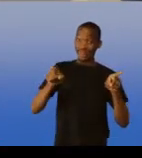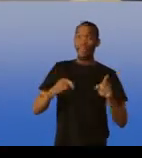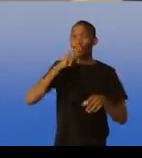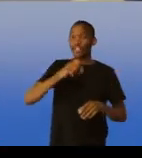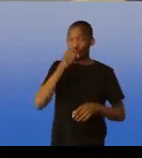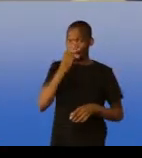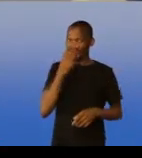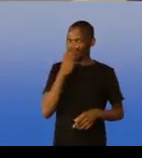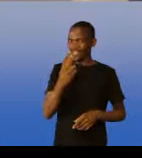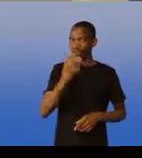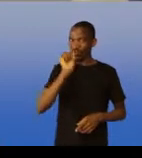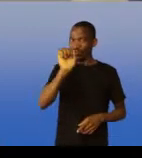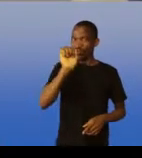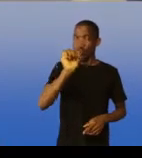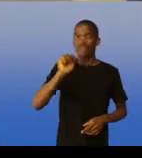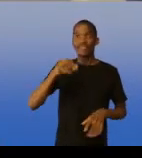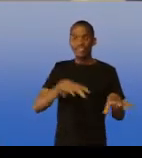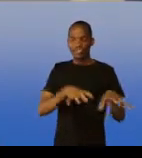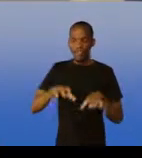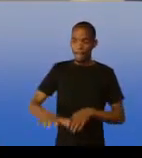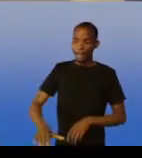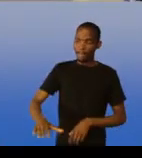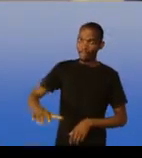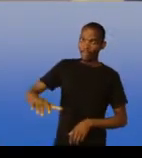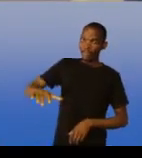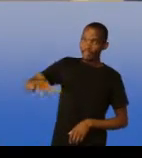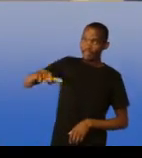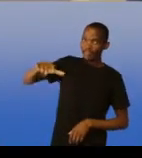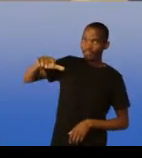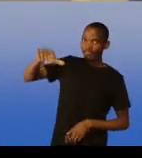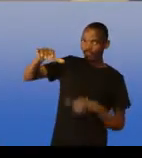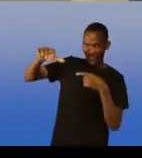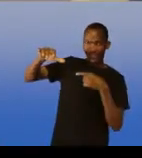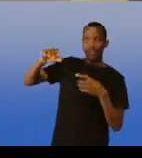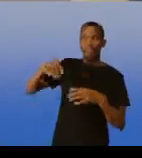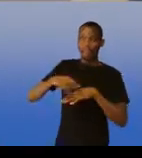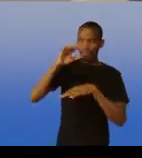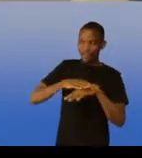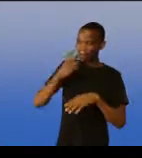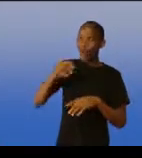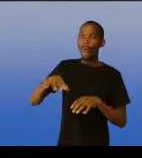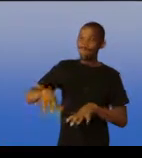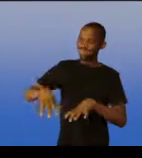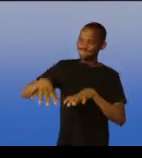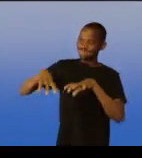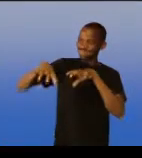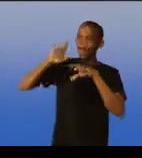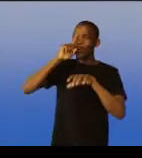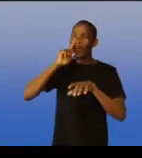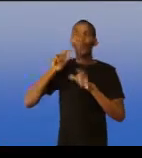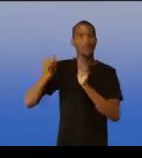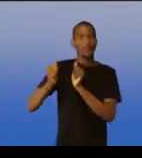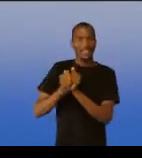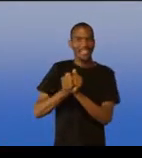your children grow. You will definitely grow well if your fiancé or wife. You get to grow older with them. Ha ile gore motho